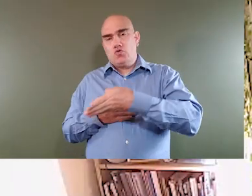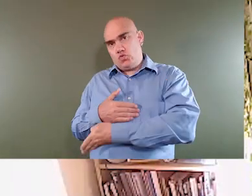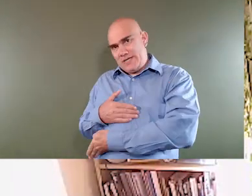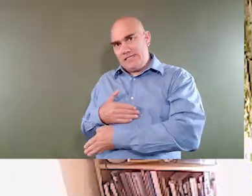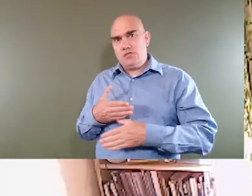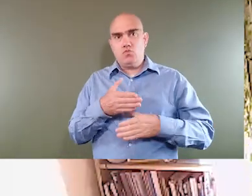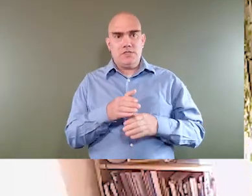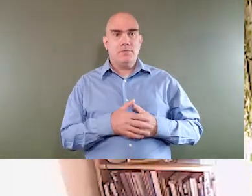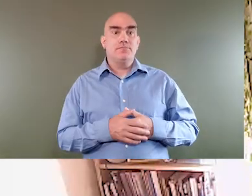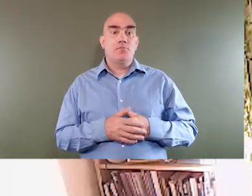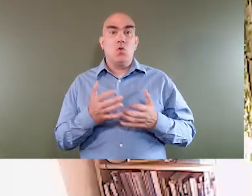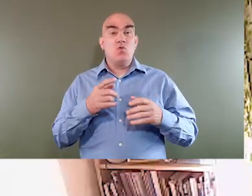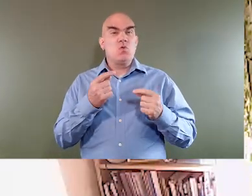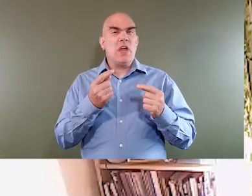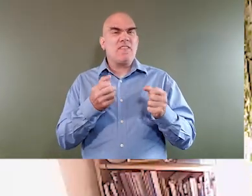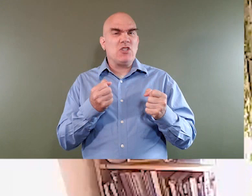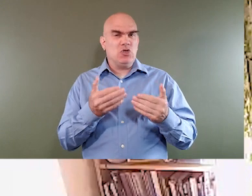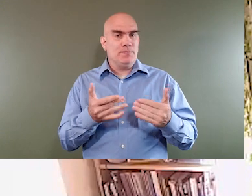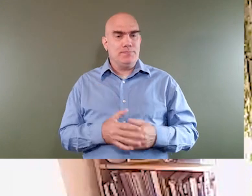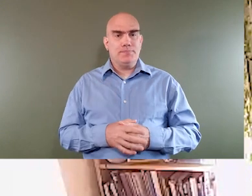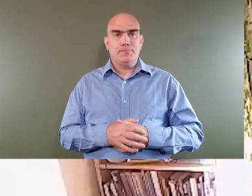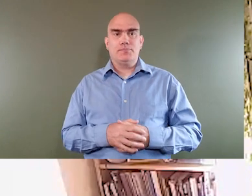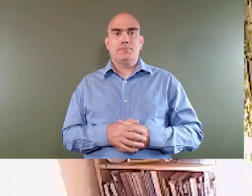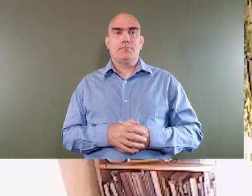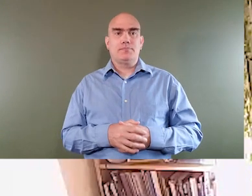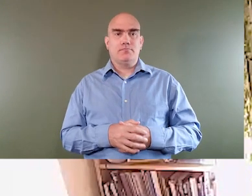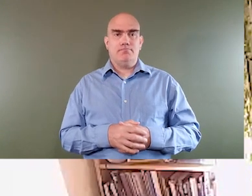You start to do it a little bit quicker.